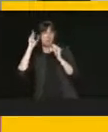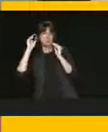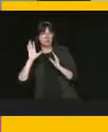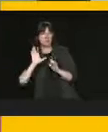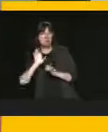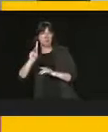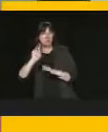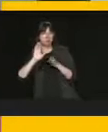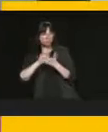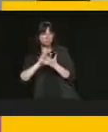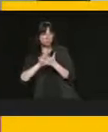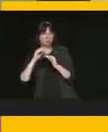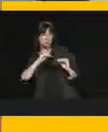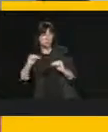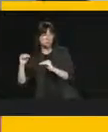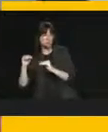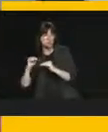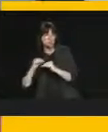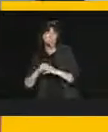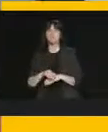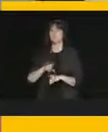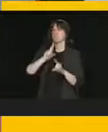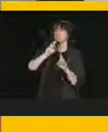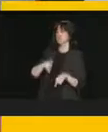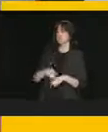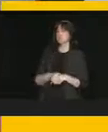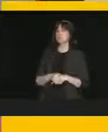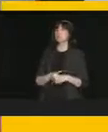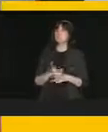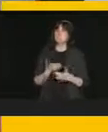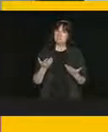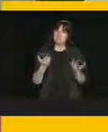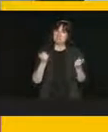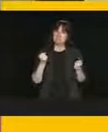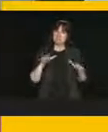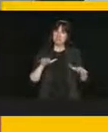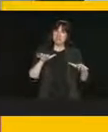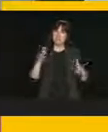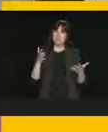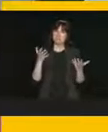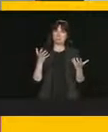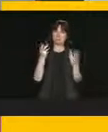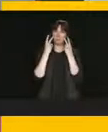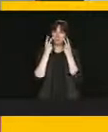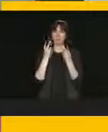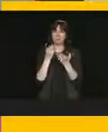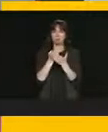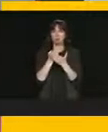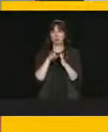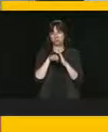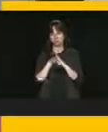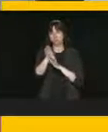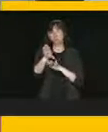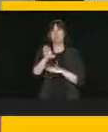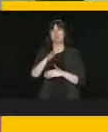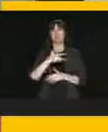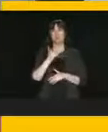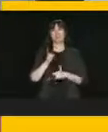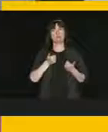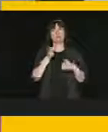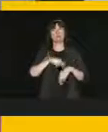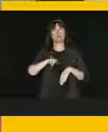classroom? I think many people want to see the economy reopening and getting back to a semblance of normality in the